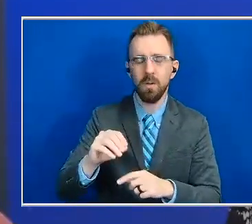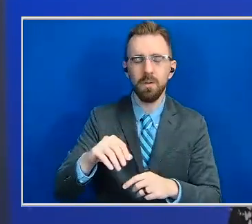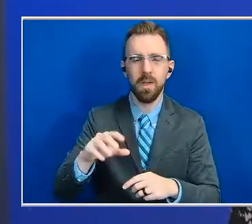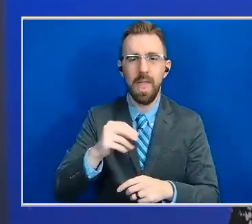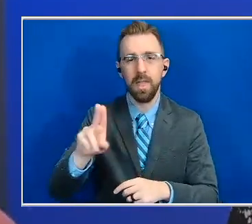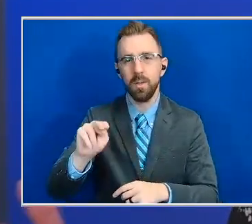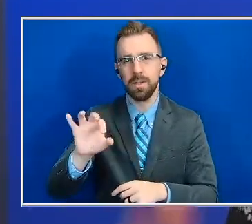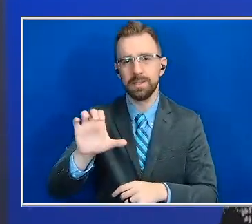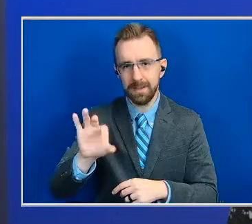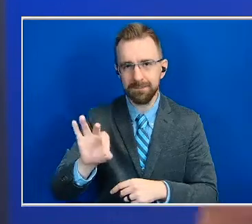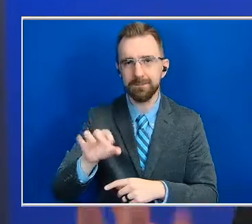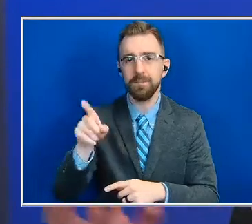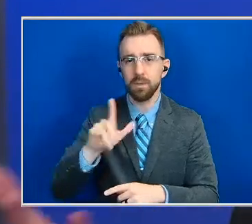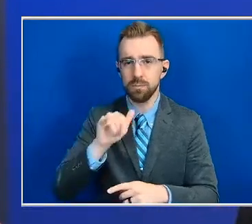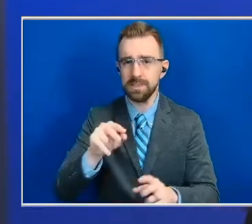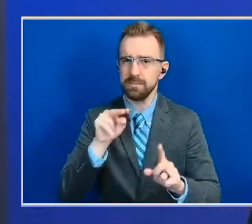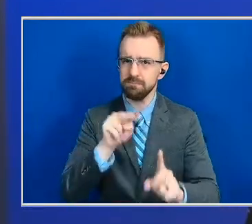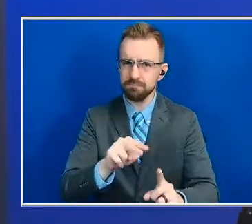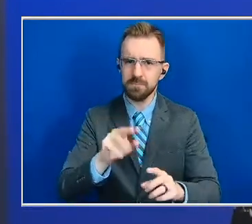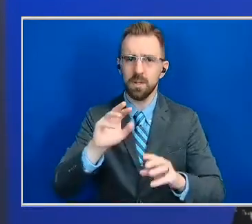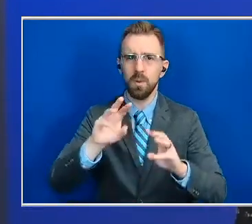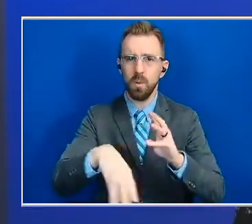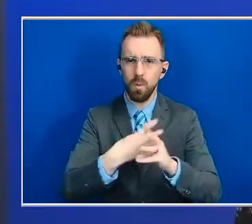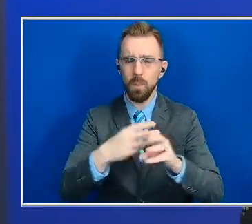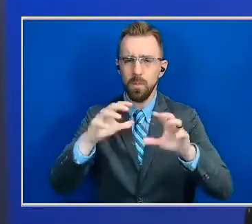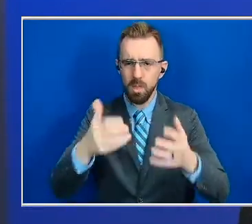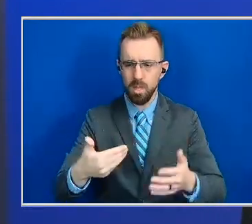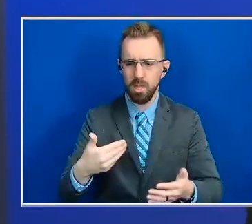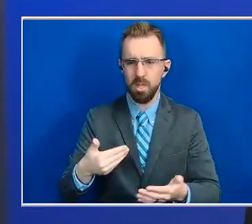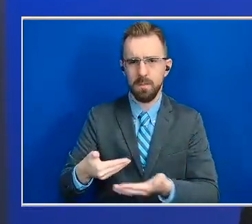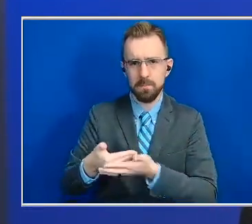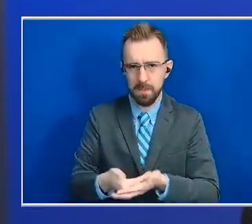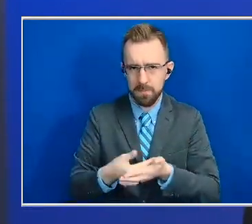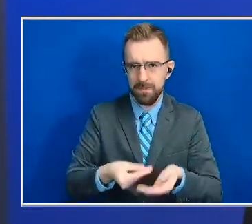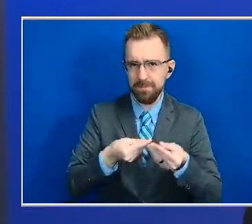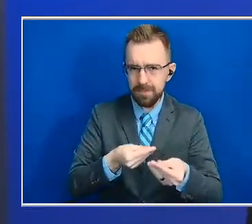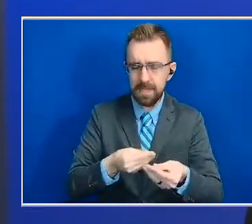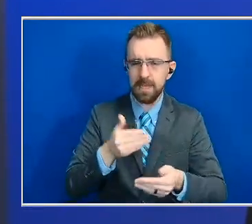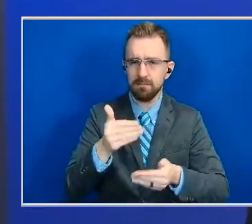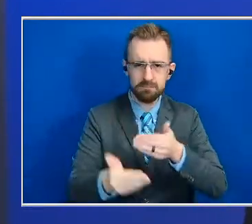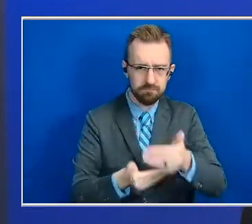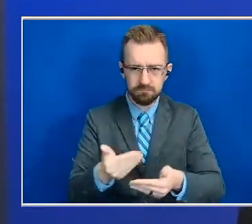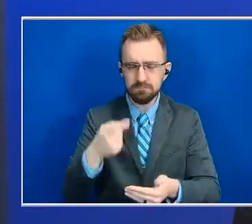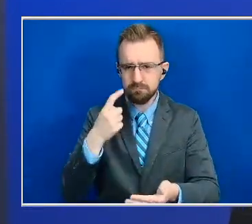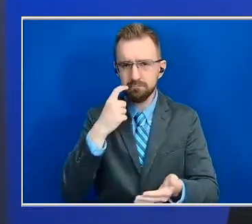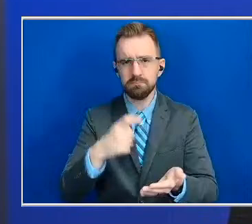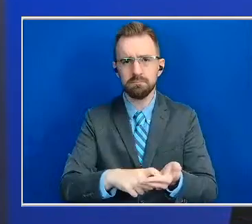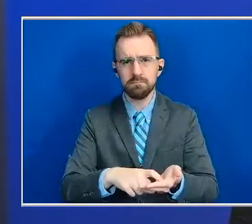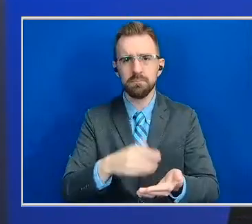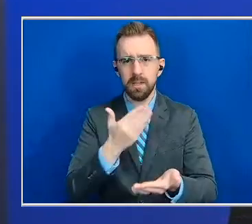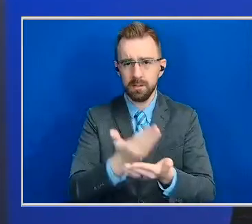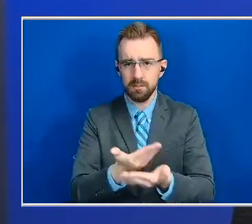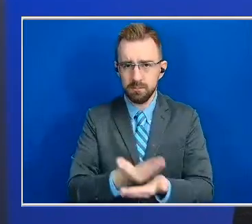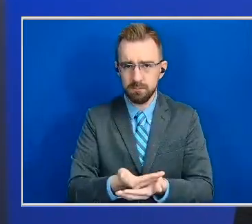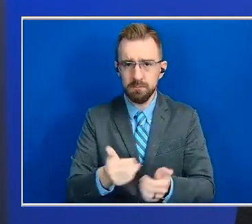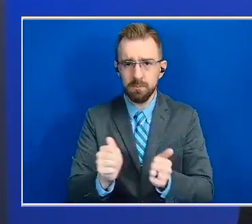really looking at global infant feeding practices, and they identified a set of evidence-based practices that are shown to be